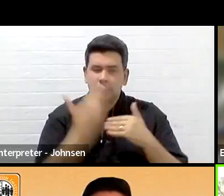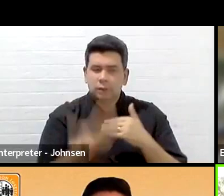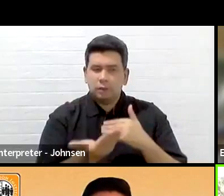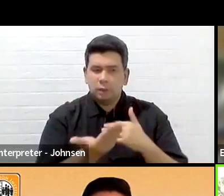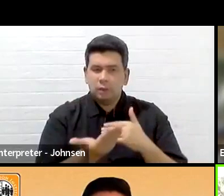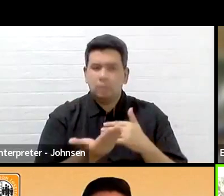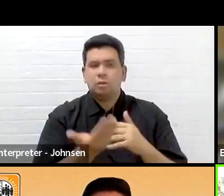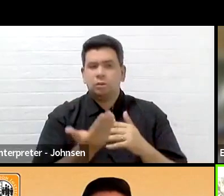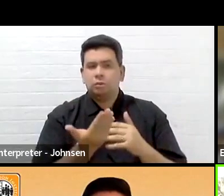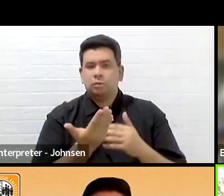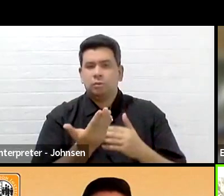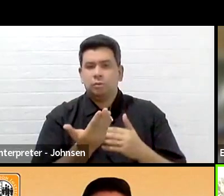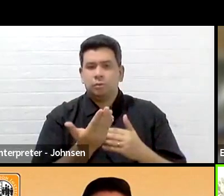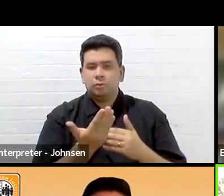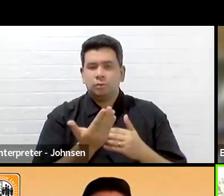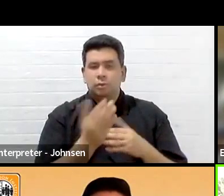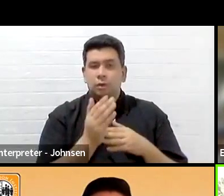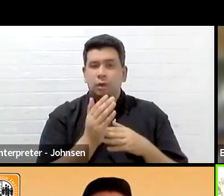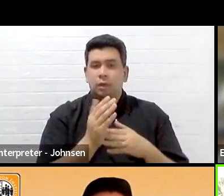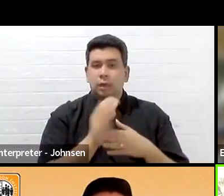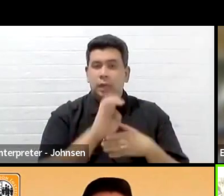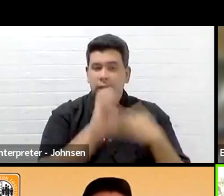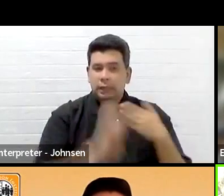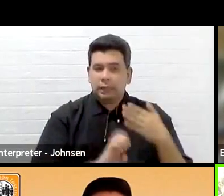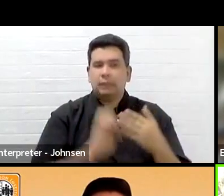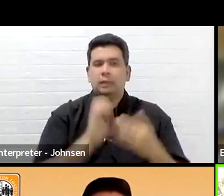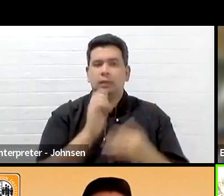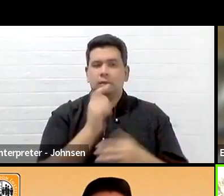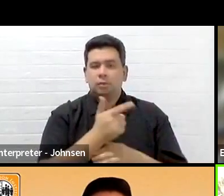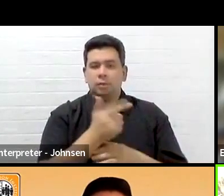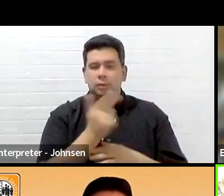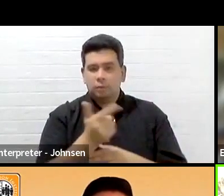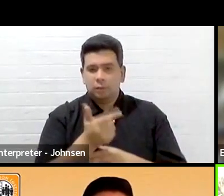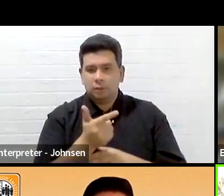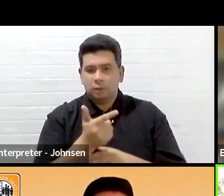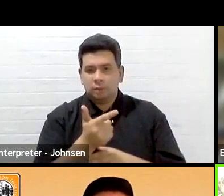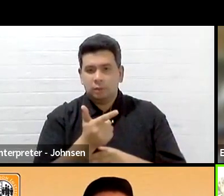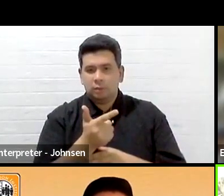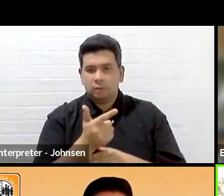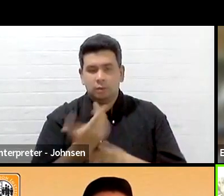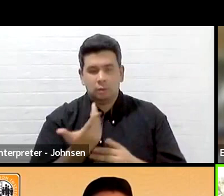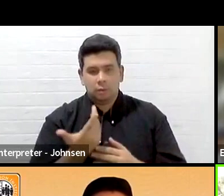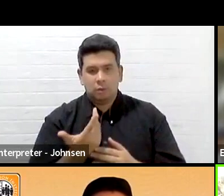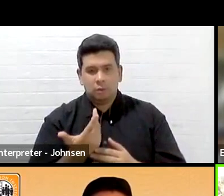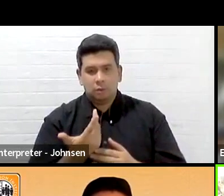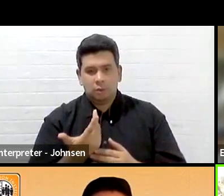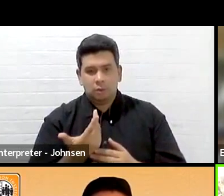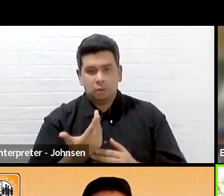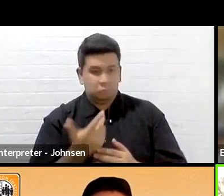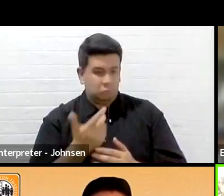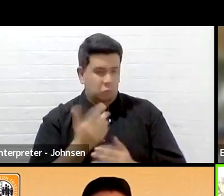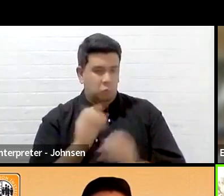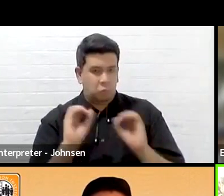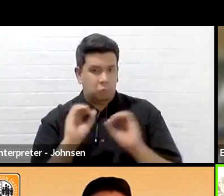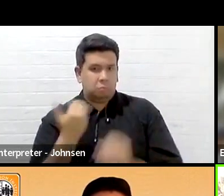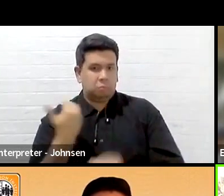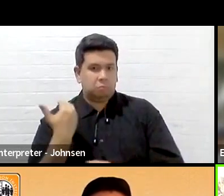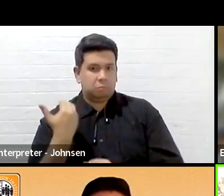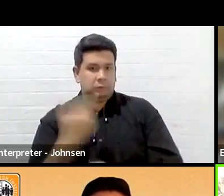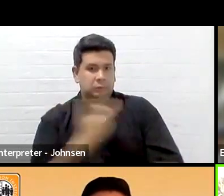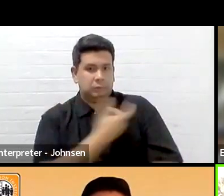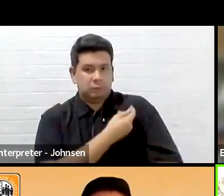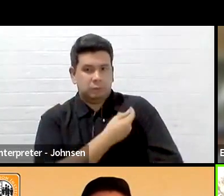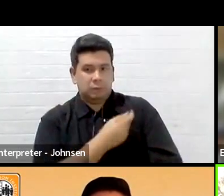if COVID was not affecting the population that much. And 2020, wala pang bakuna.